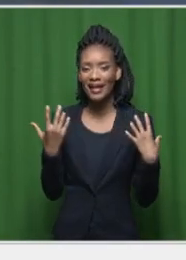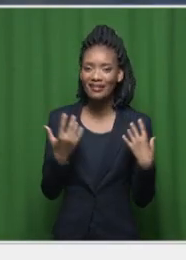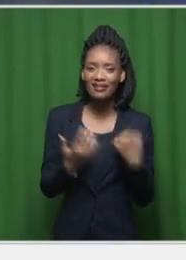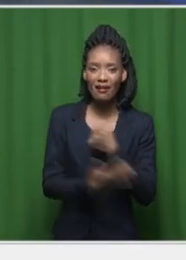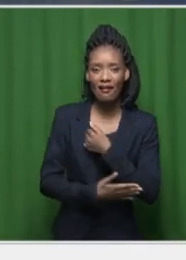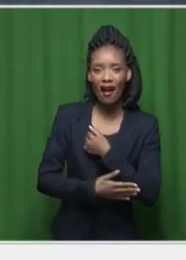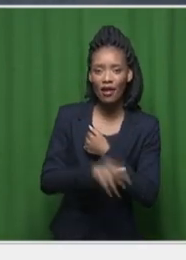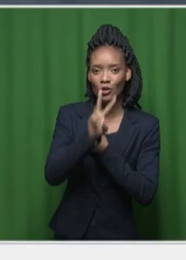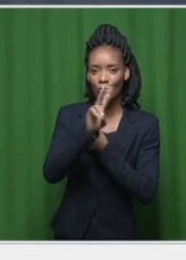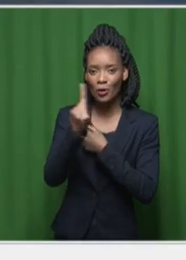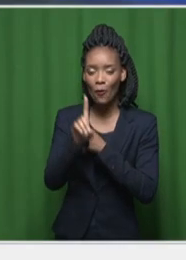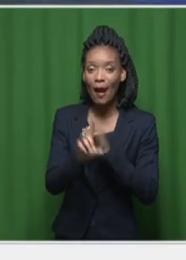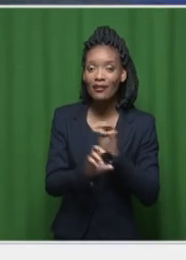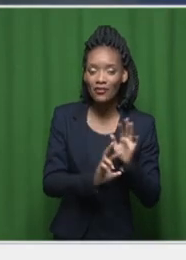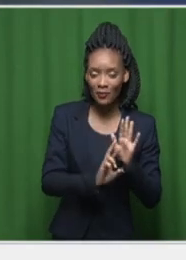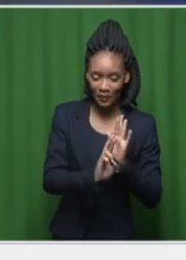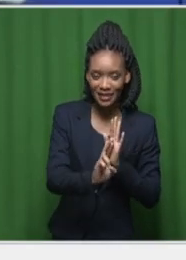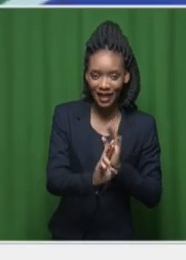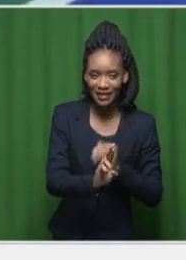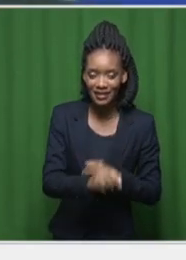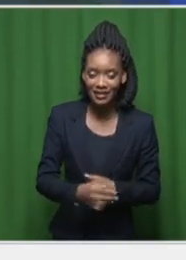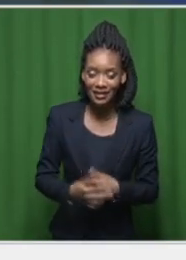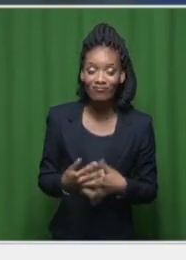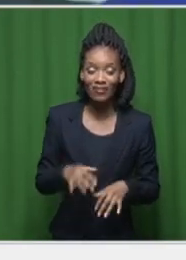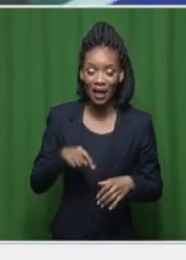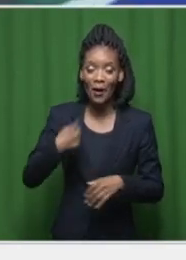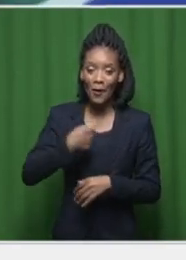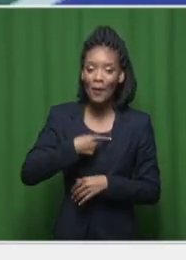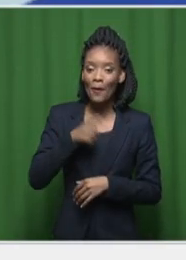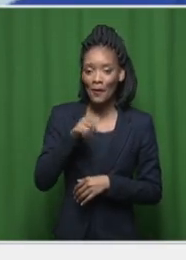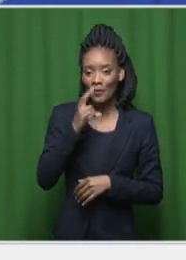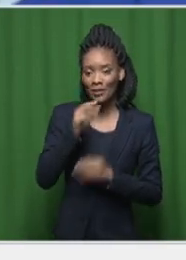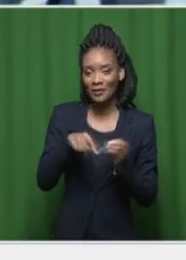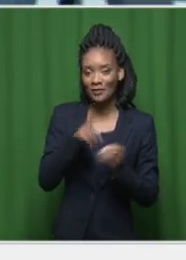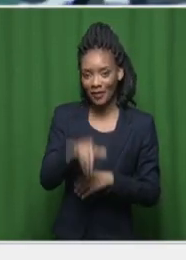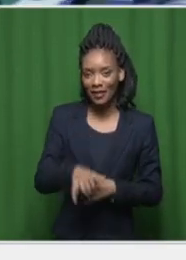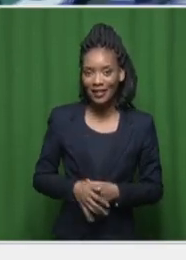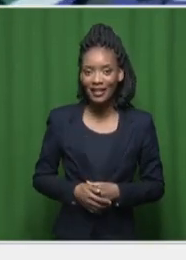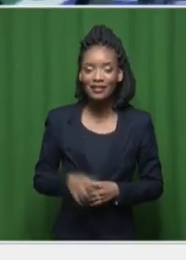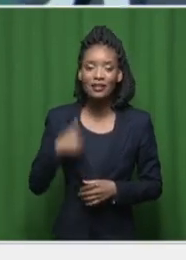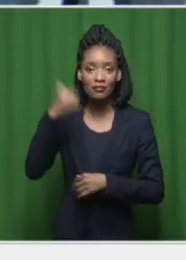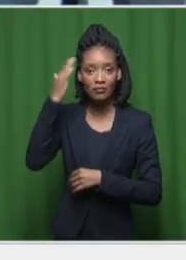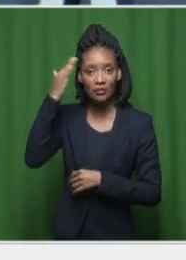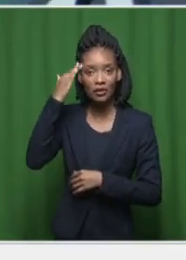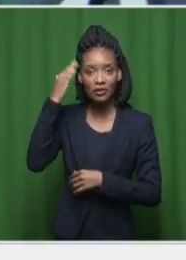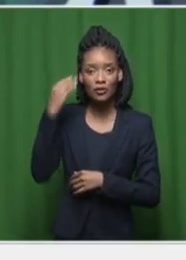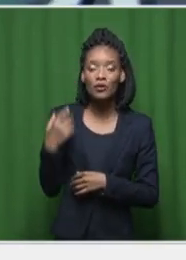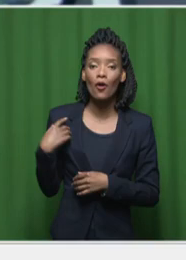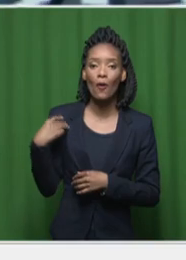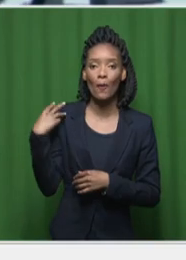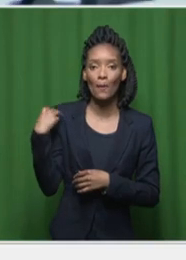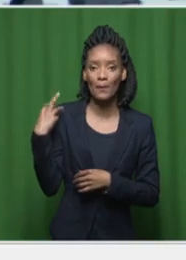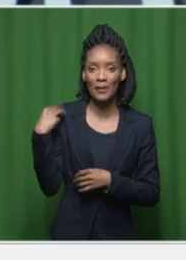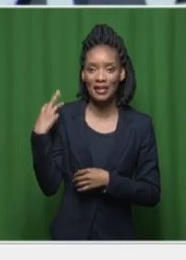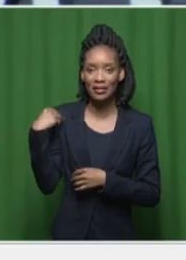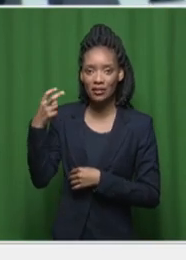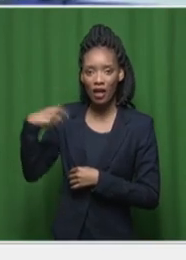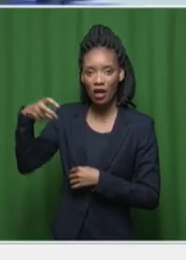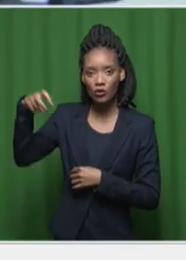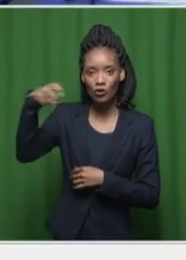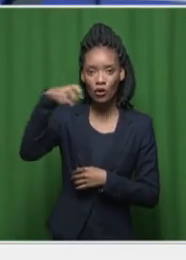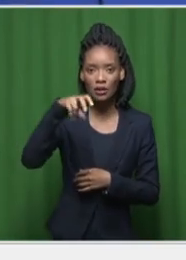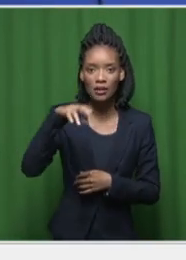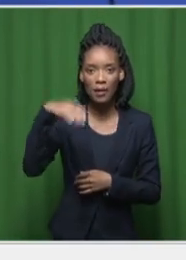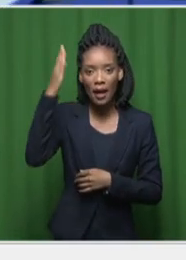different countries. And that is something that I think we really need to talk about. And I know that the Minister of Tourism, Patricia de Lille, spoke about that yesterday during her